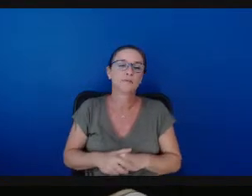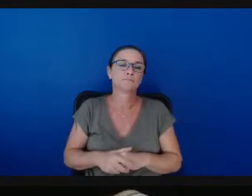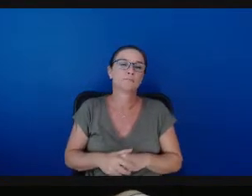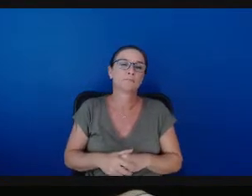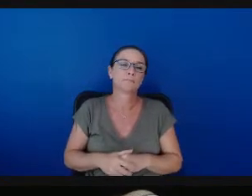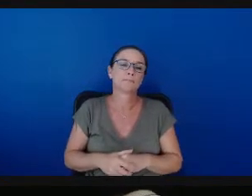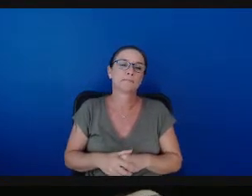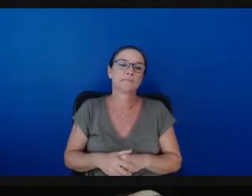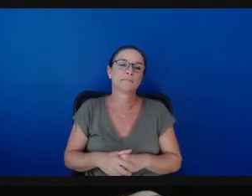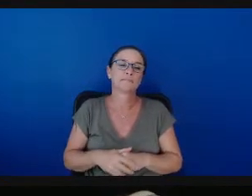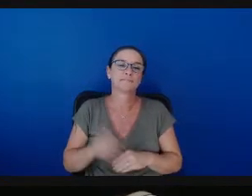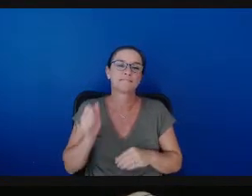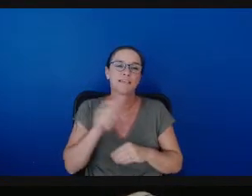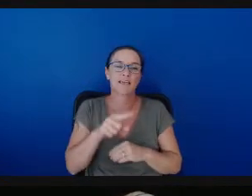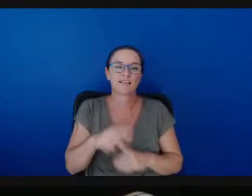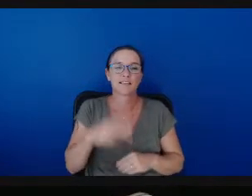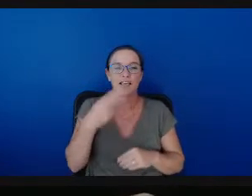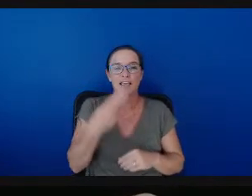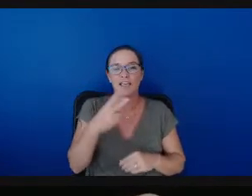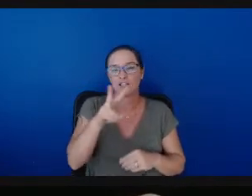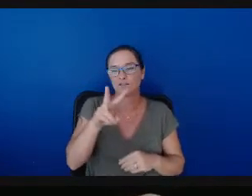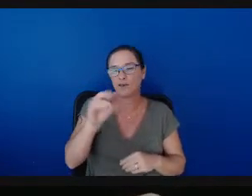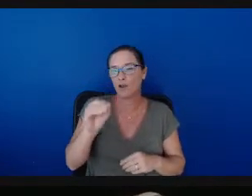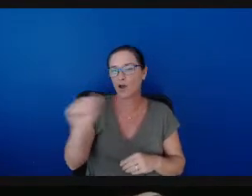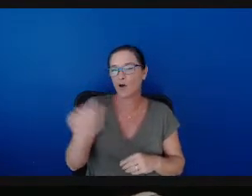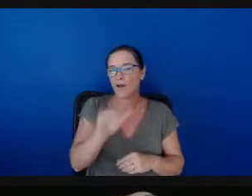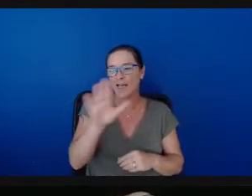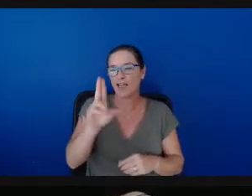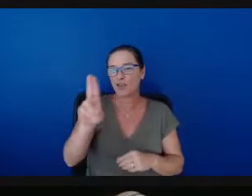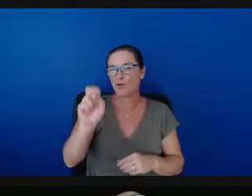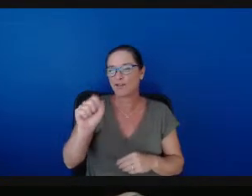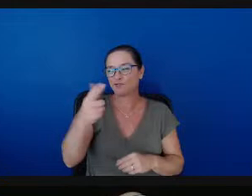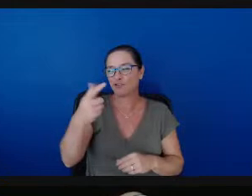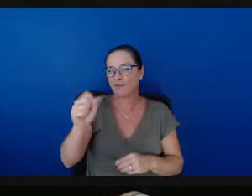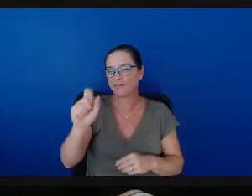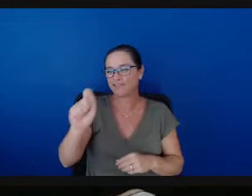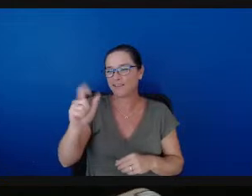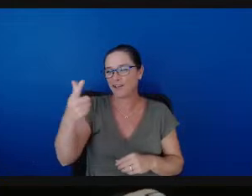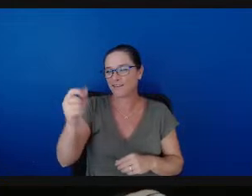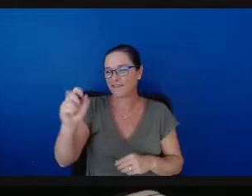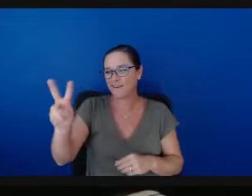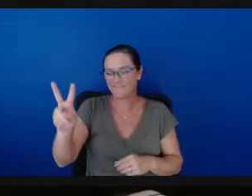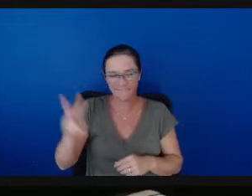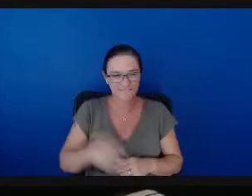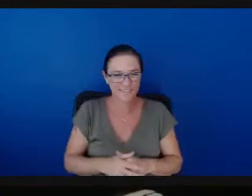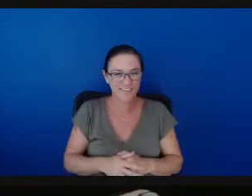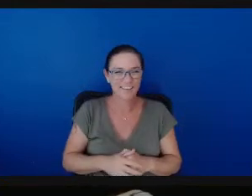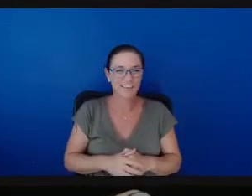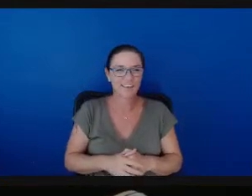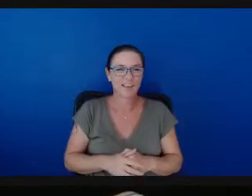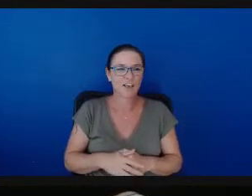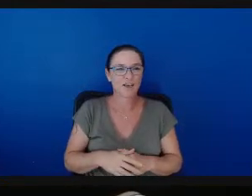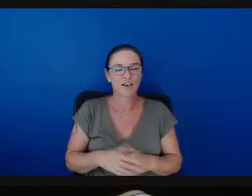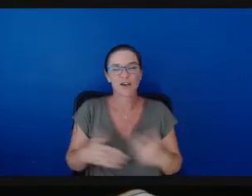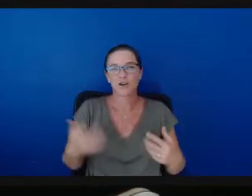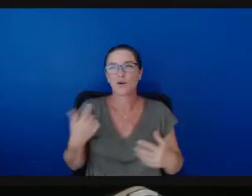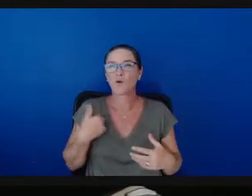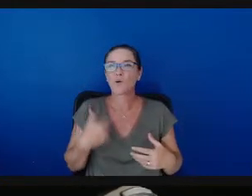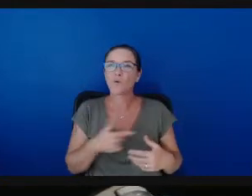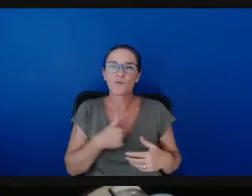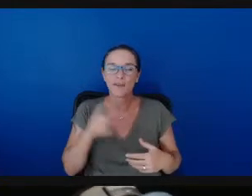Ask HVO at usgs.gov. yeah, that's what they're there for too. I mean, we shouldn't have all the fun on those types of